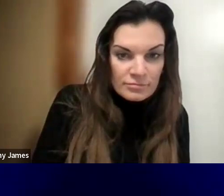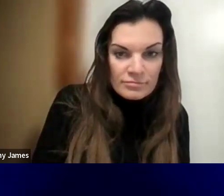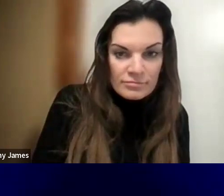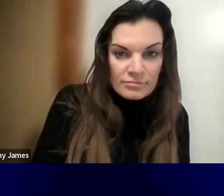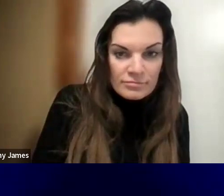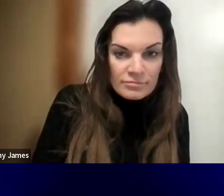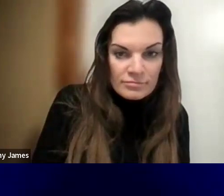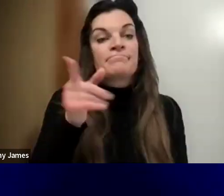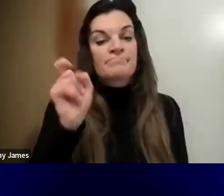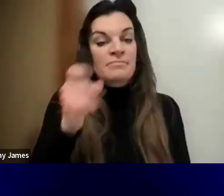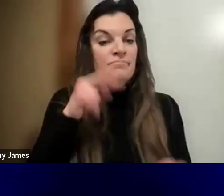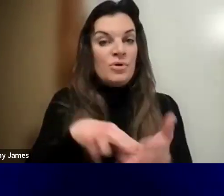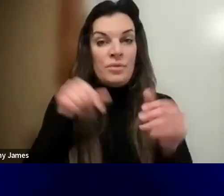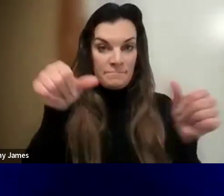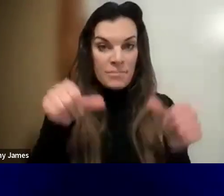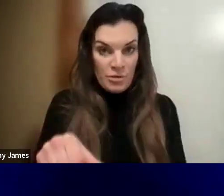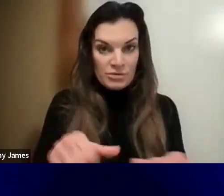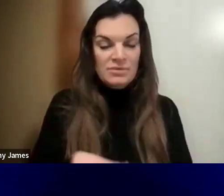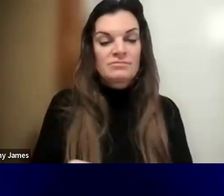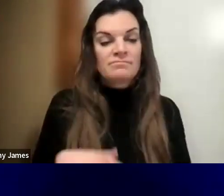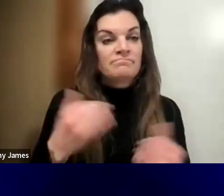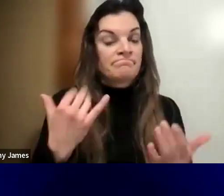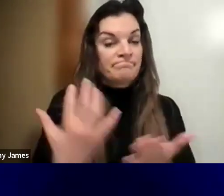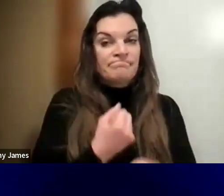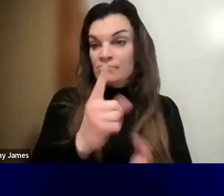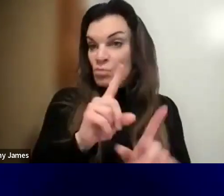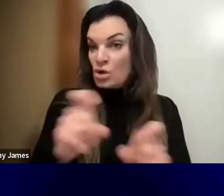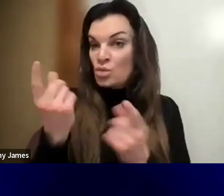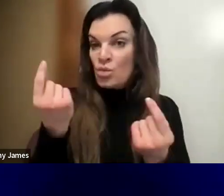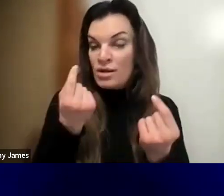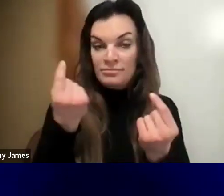posted. But let's see what questions y'all have. I'm going to stop that recording.